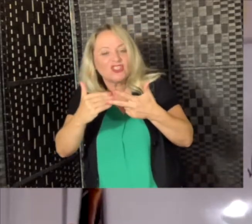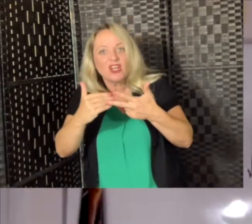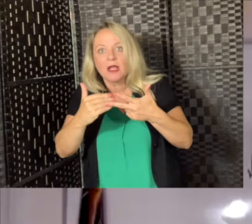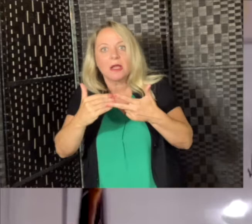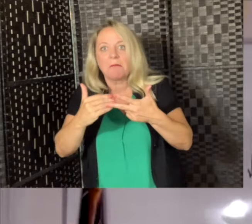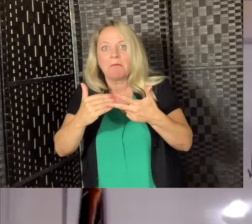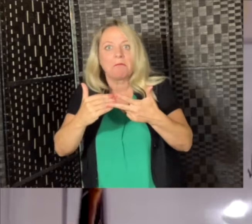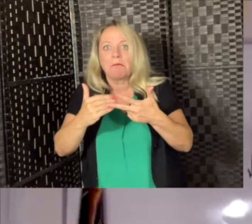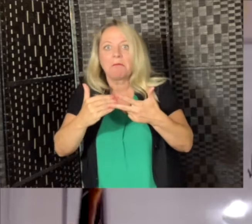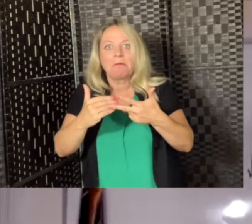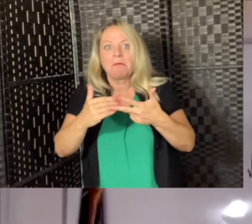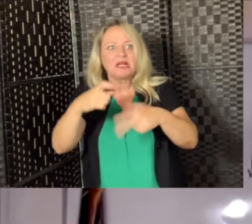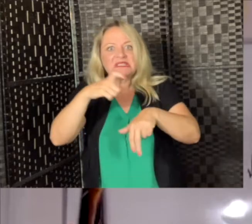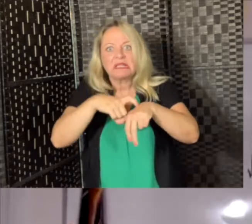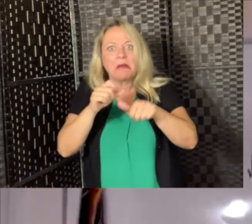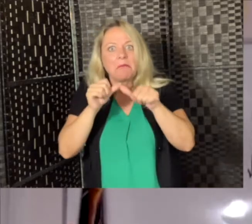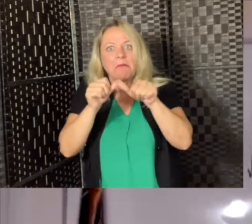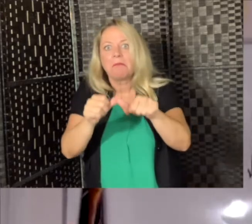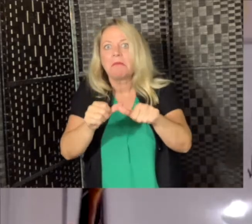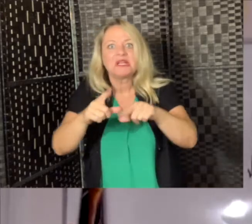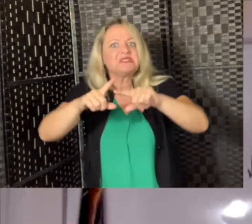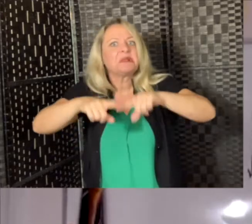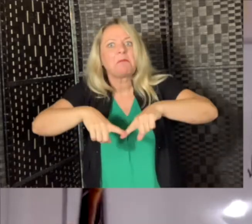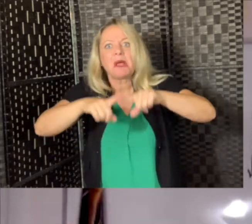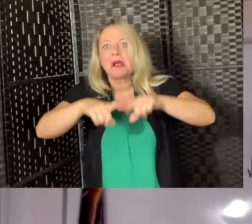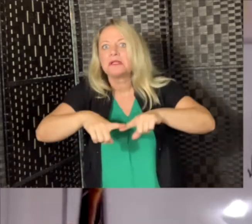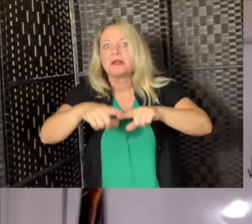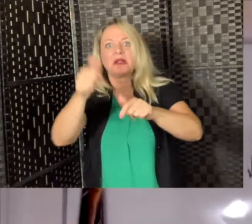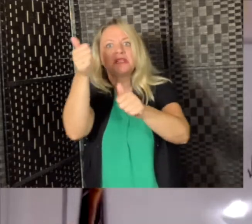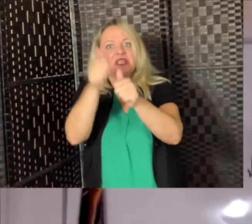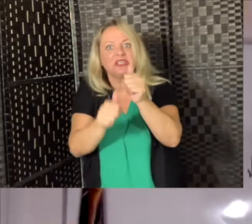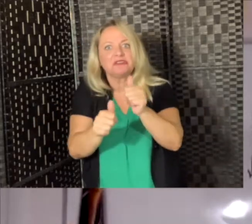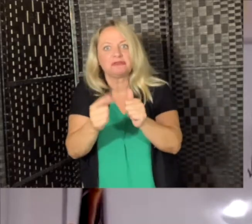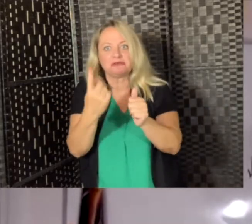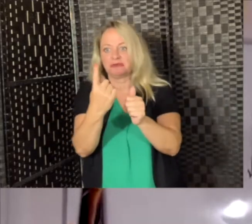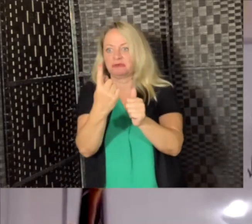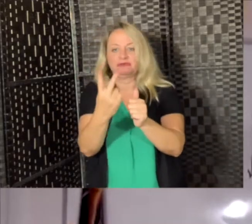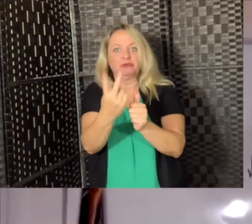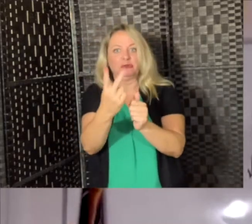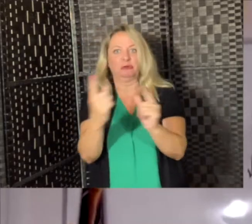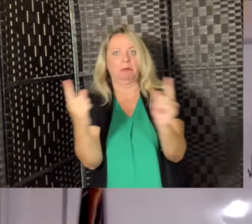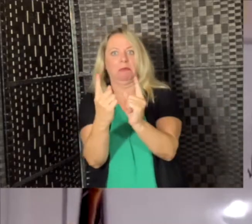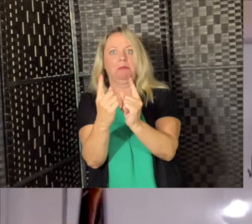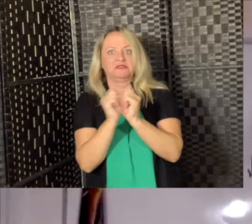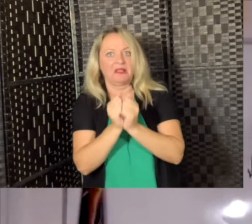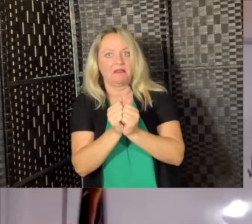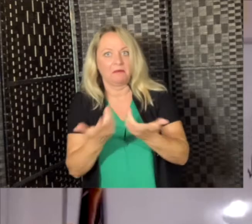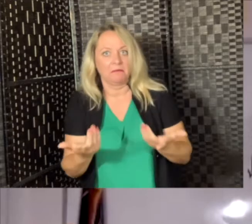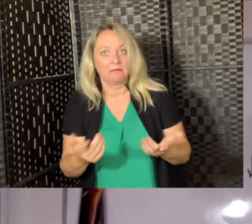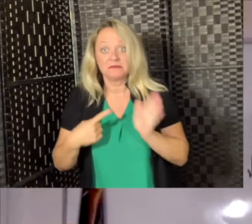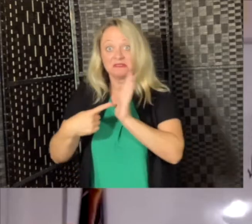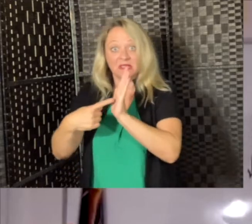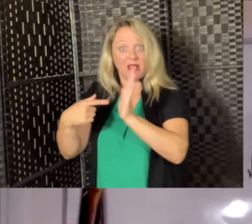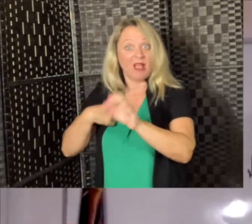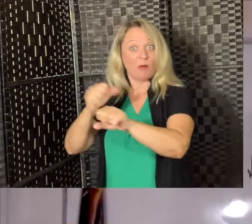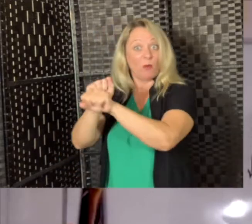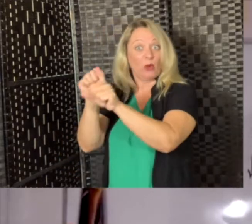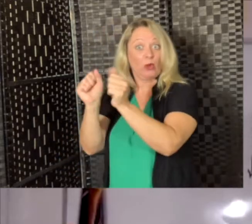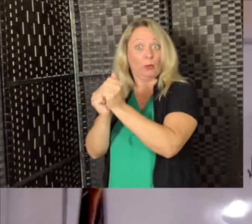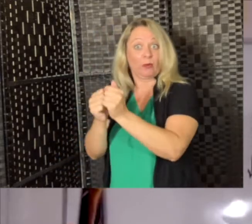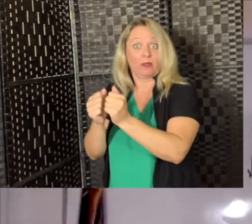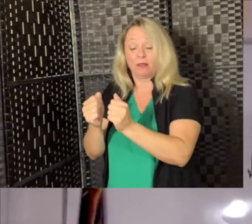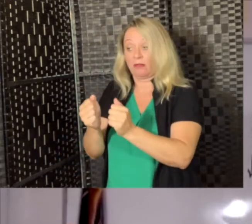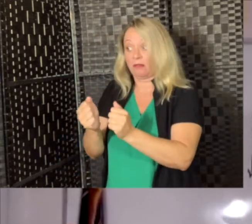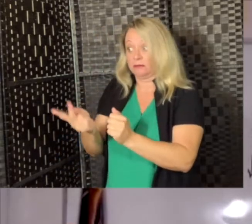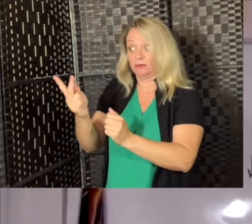is in any stage varies. I have one particular pair that I'm currently working with. They were in the romantic